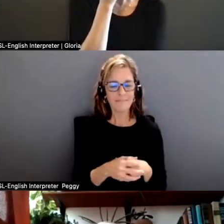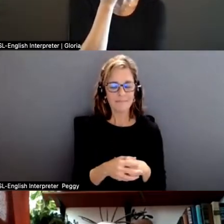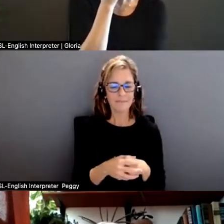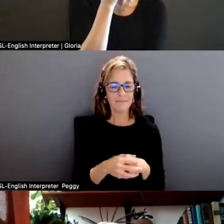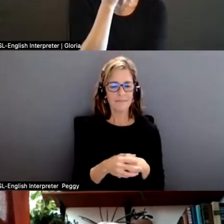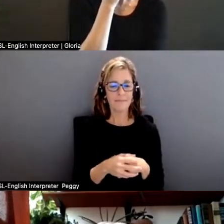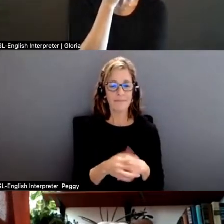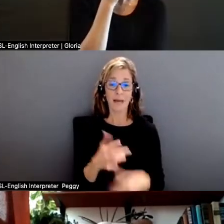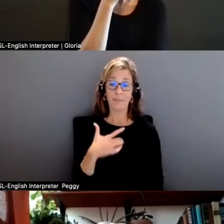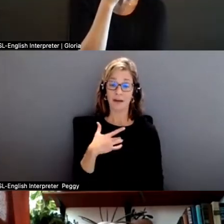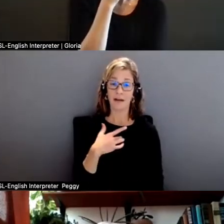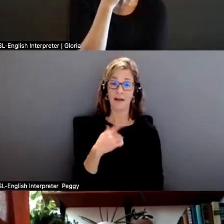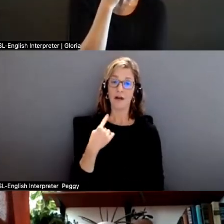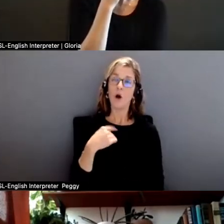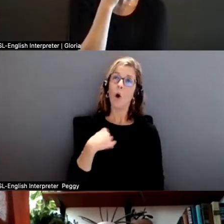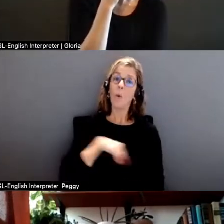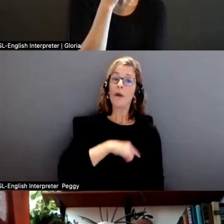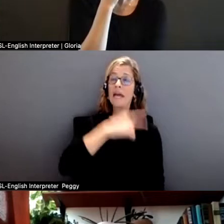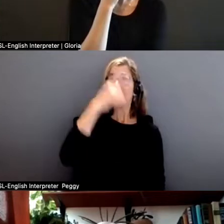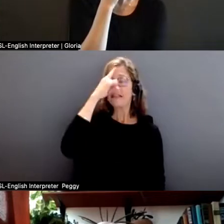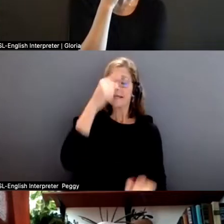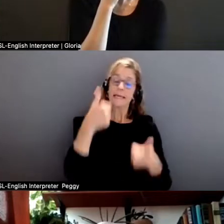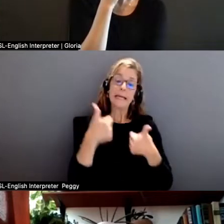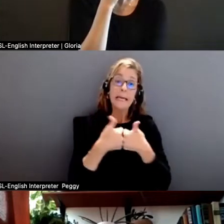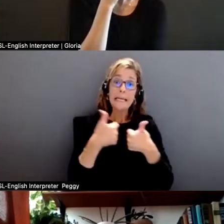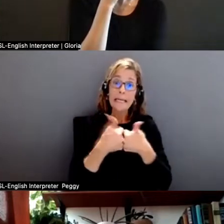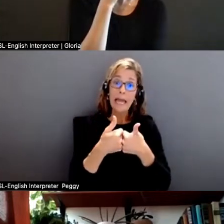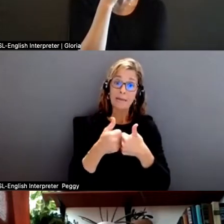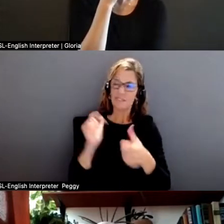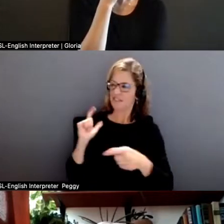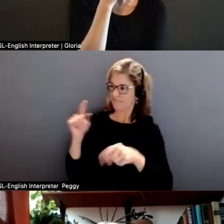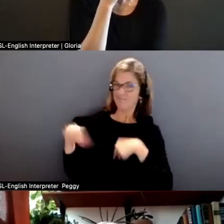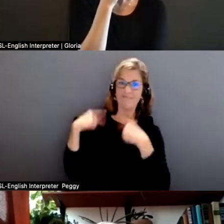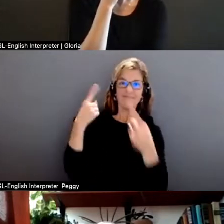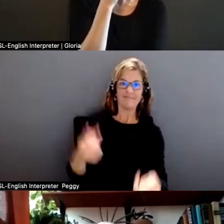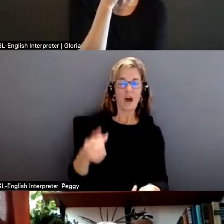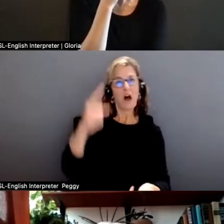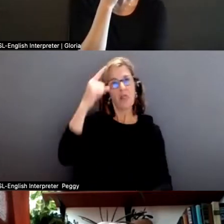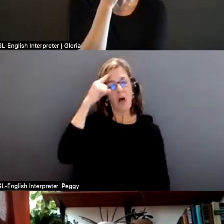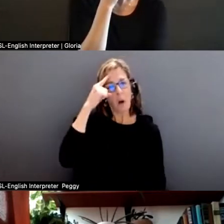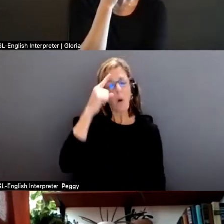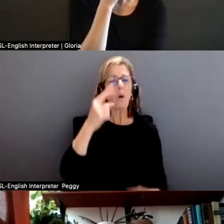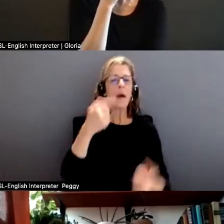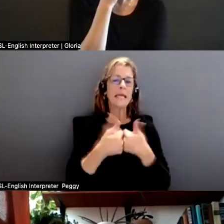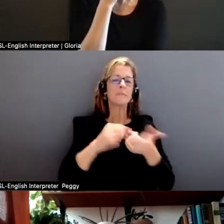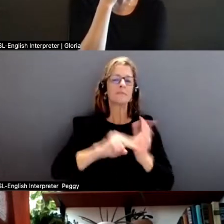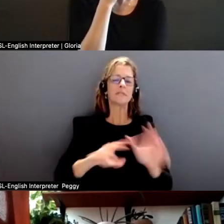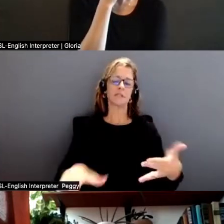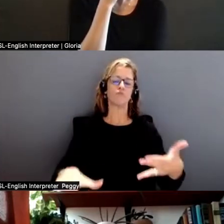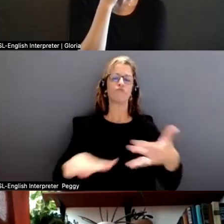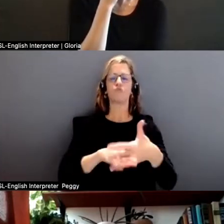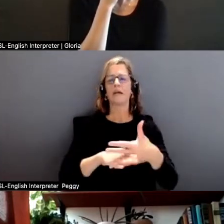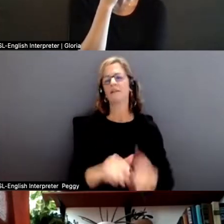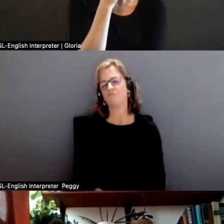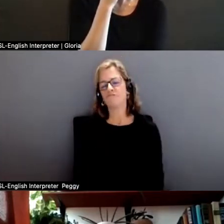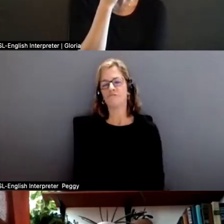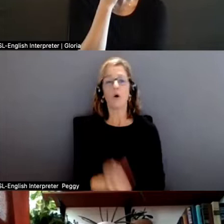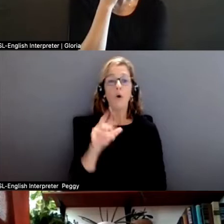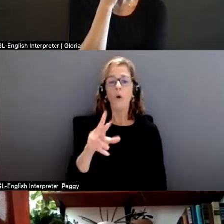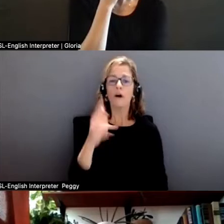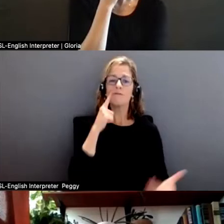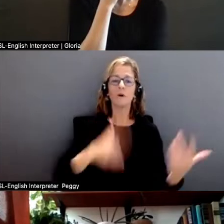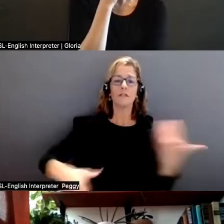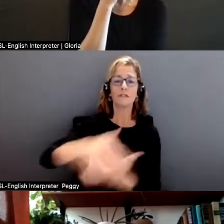as being used as kind of a break or something that's social, and while those are good, they can be used in a variety of